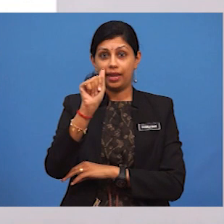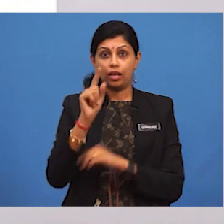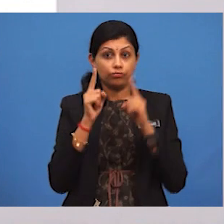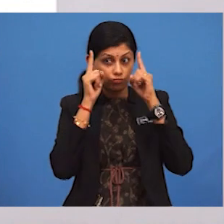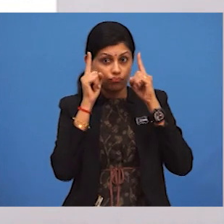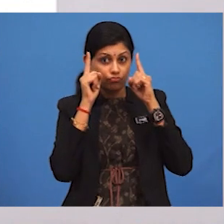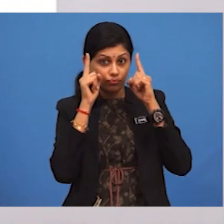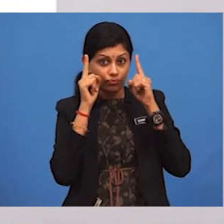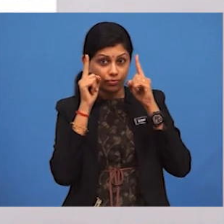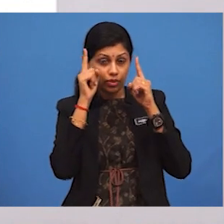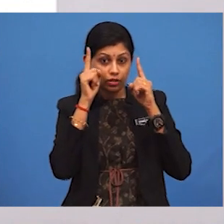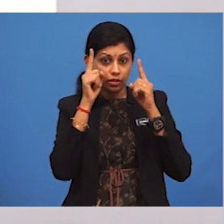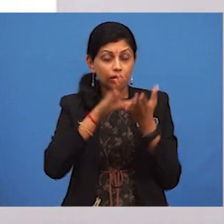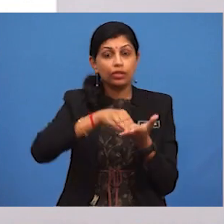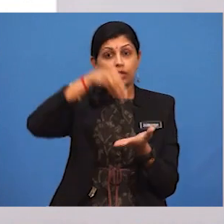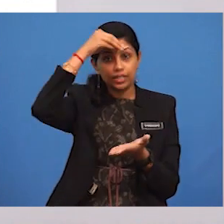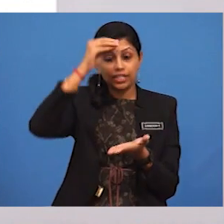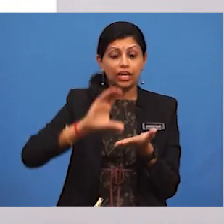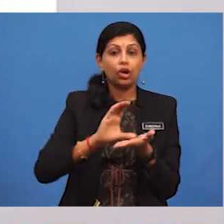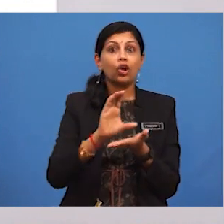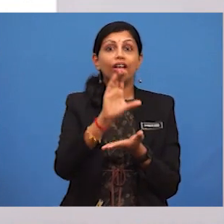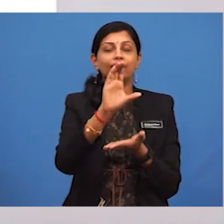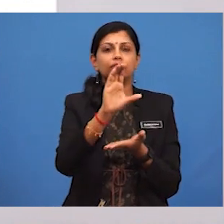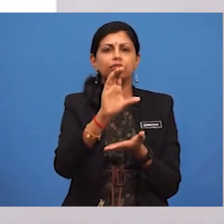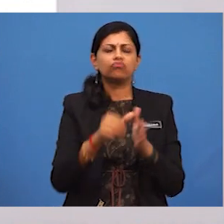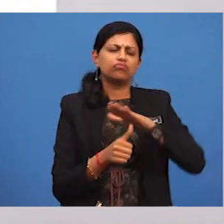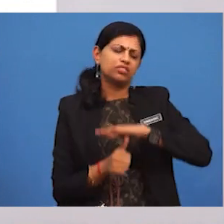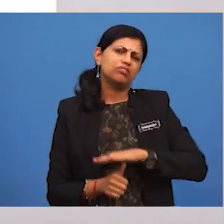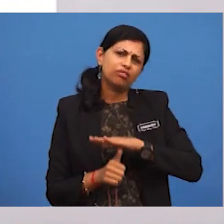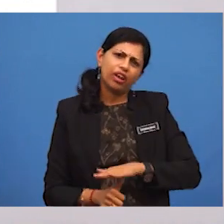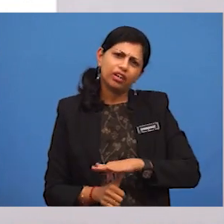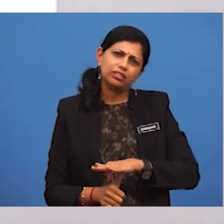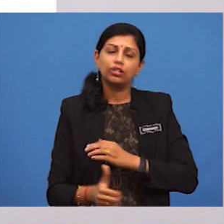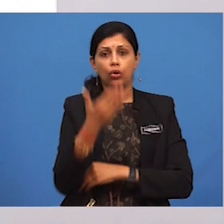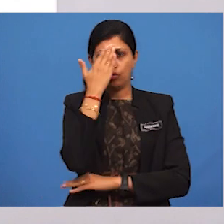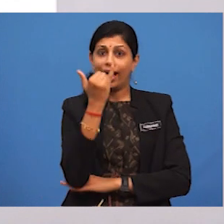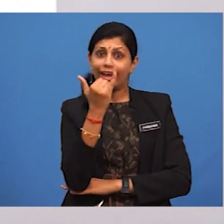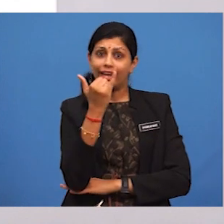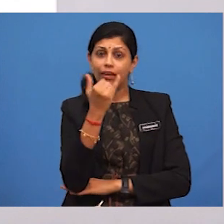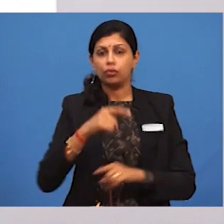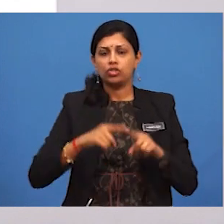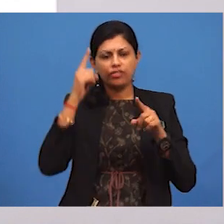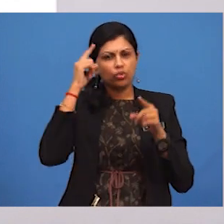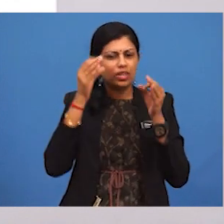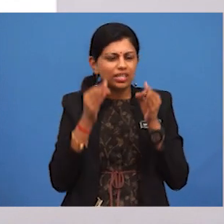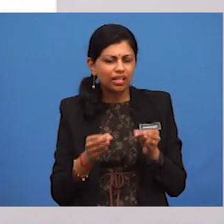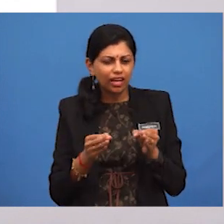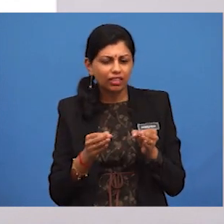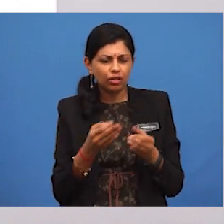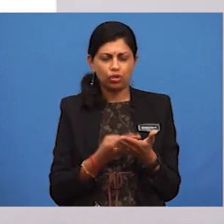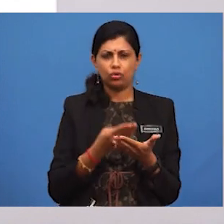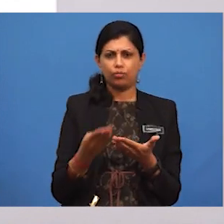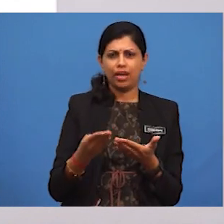She is a college student. She is in distress because she has to decide either to buy